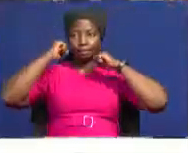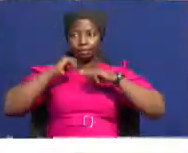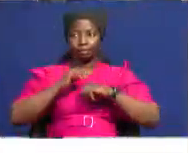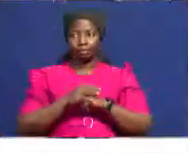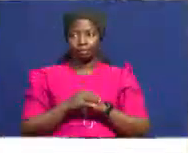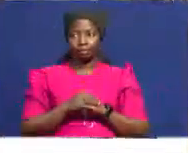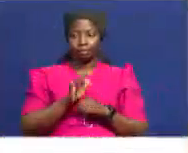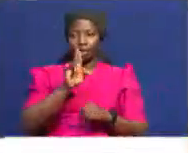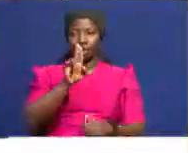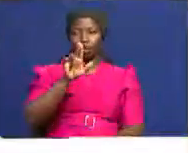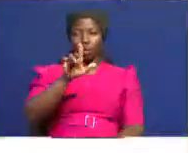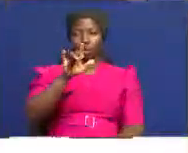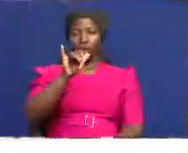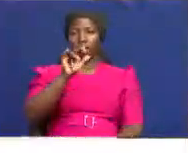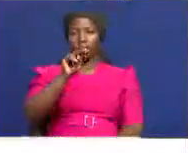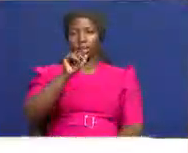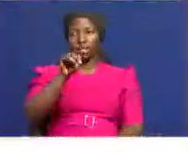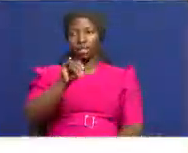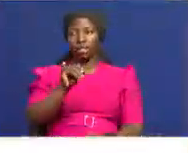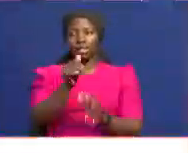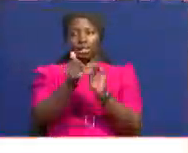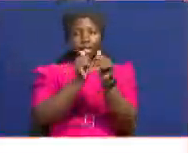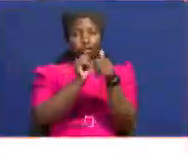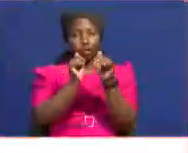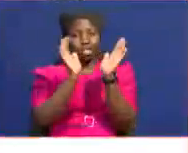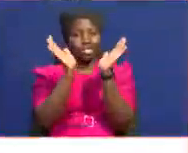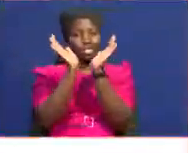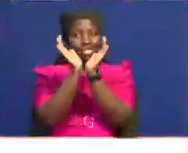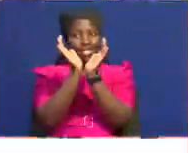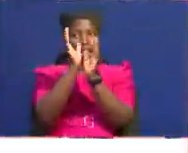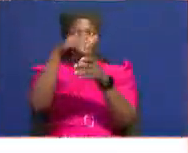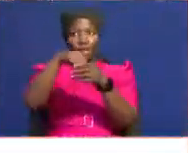At the Ulinzi Sports Complex in Nairobi,